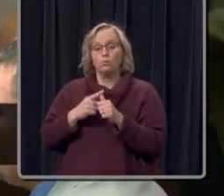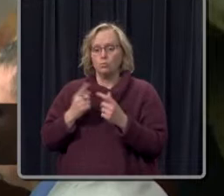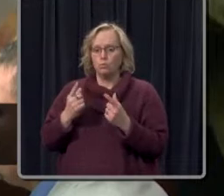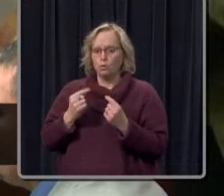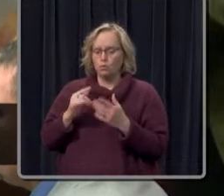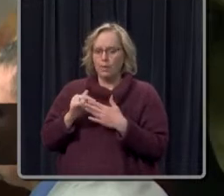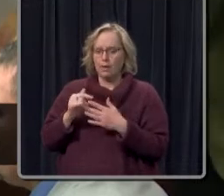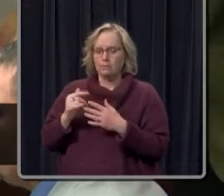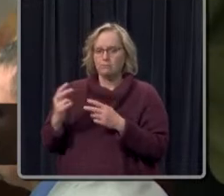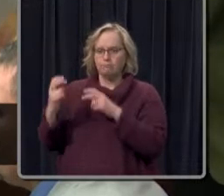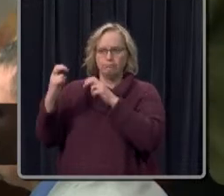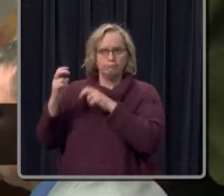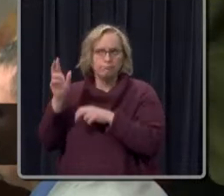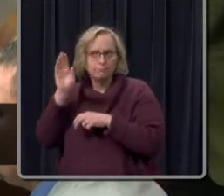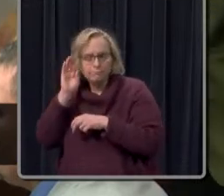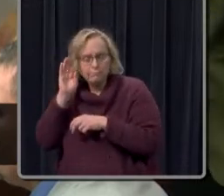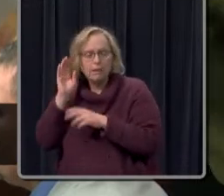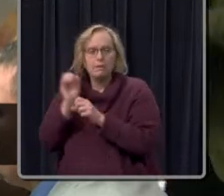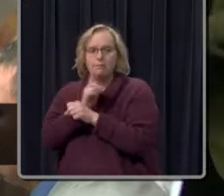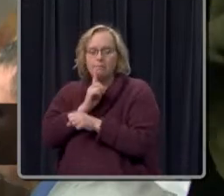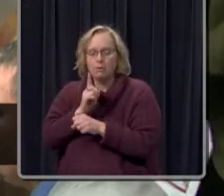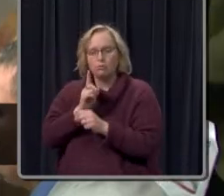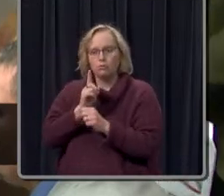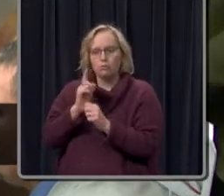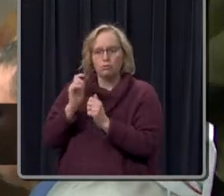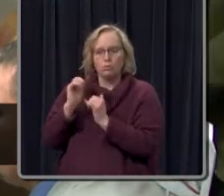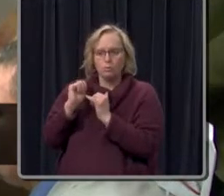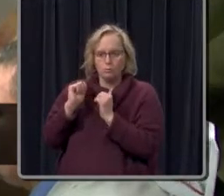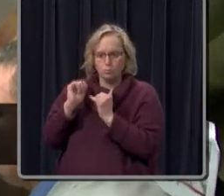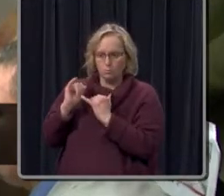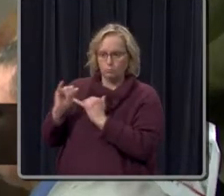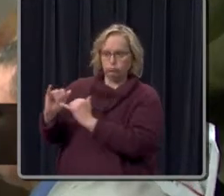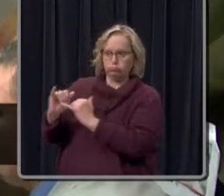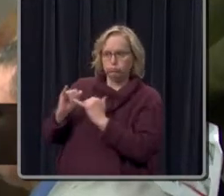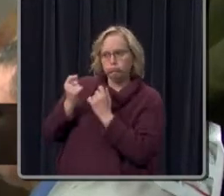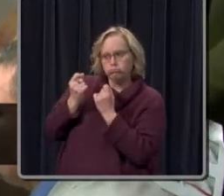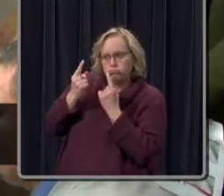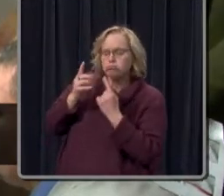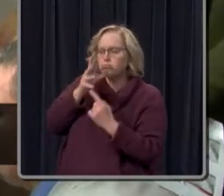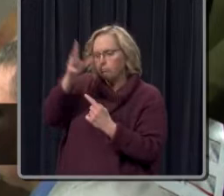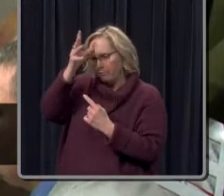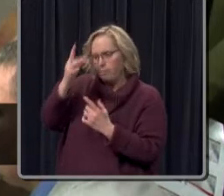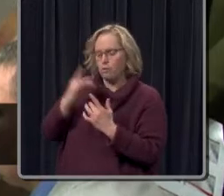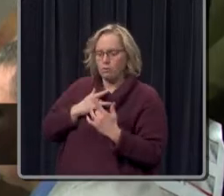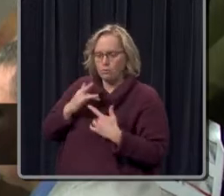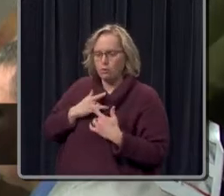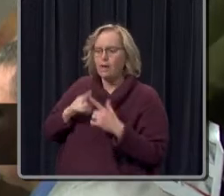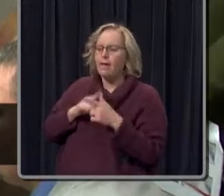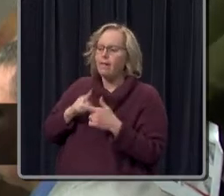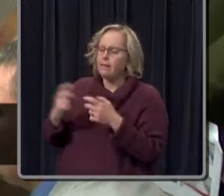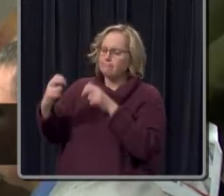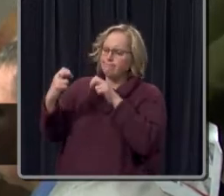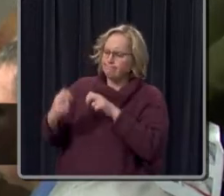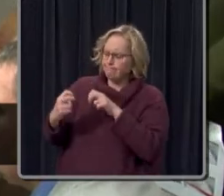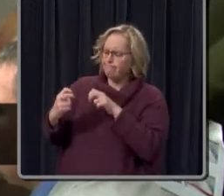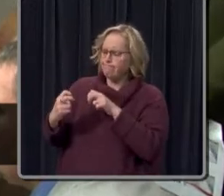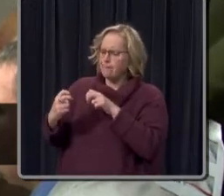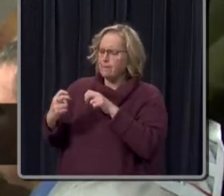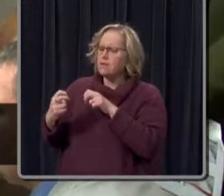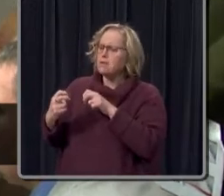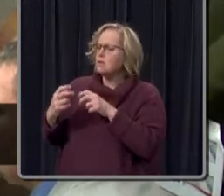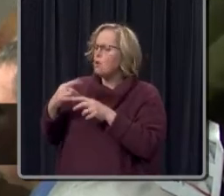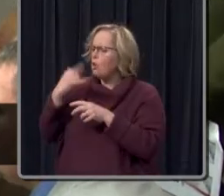thorough listening, making sure we all, have a thorough understanding of that parent concern, and then really talking about what does that look like in the